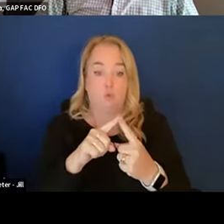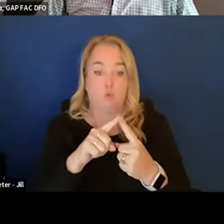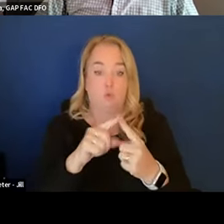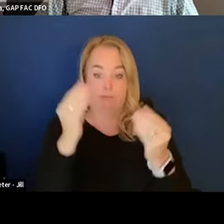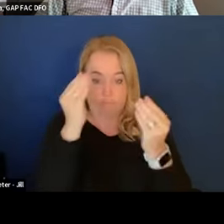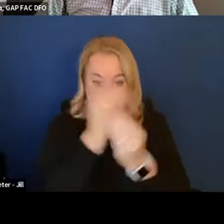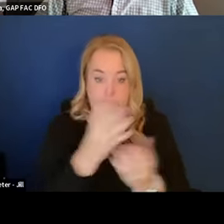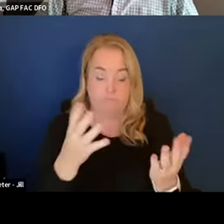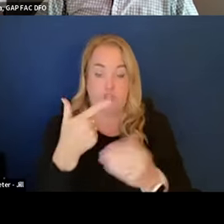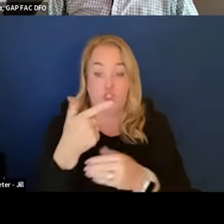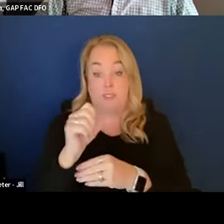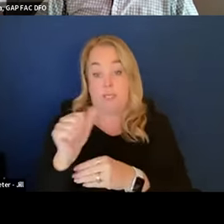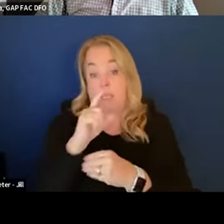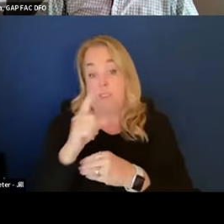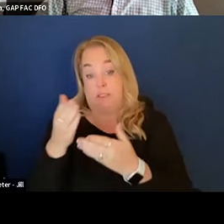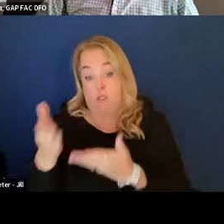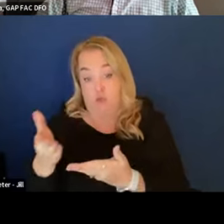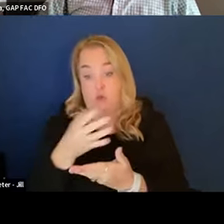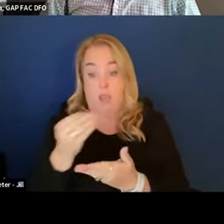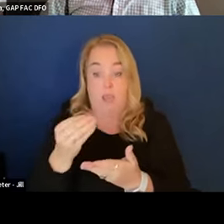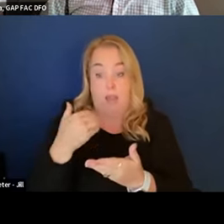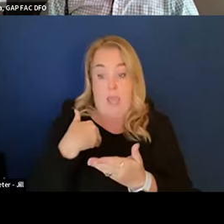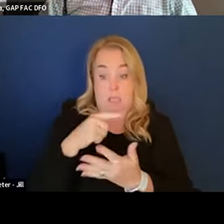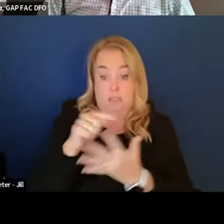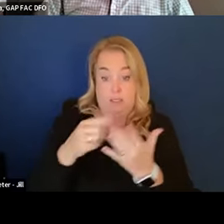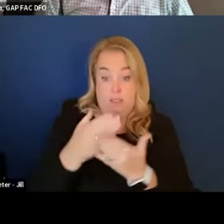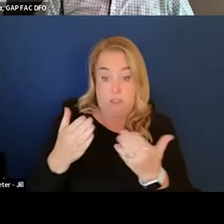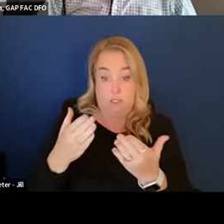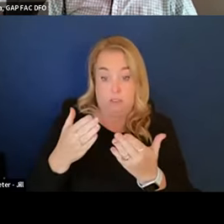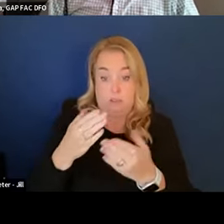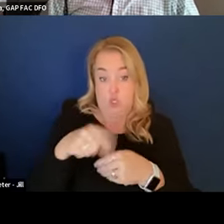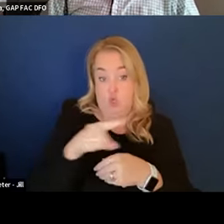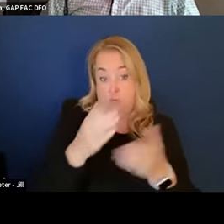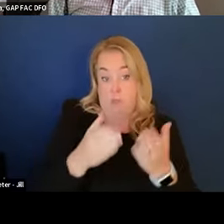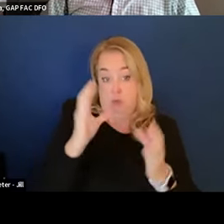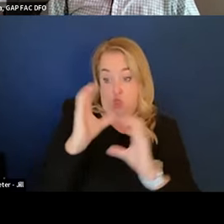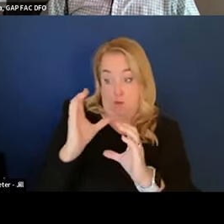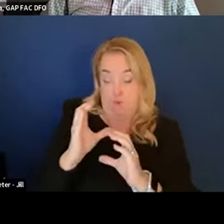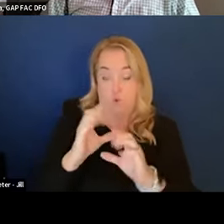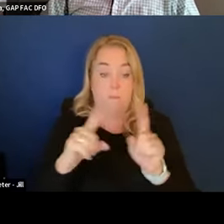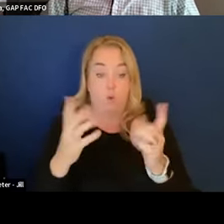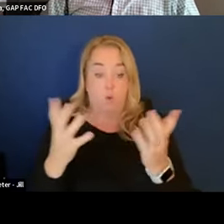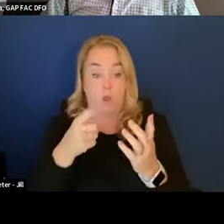information that the GSA exists, that these are the types of things that you are looking for and what they can expect